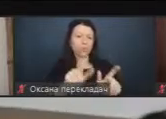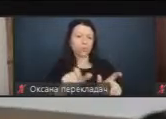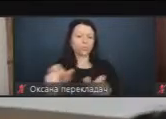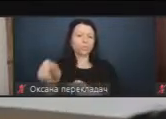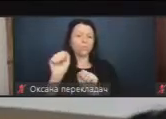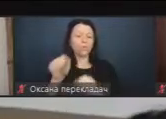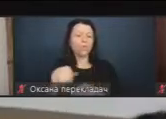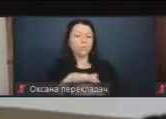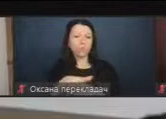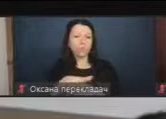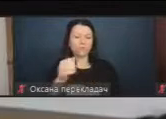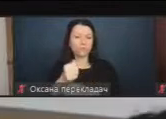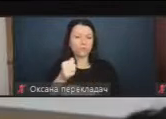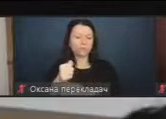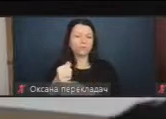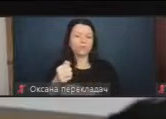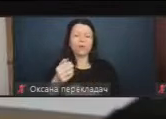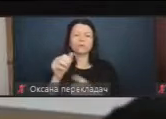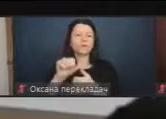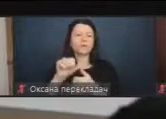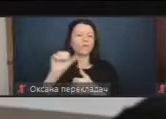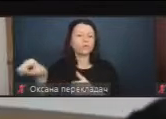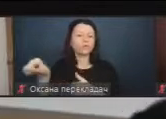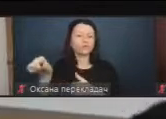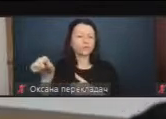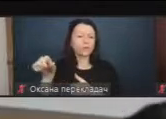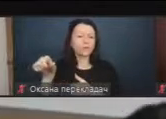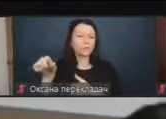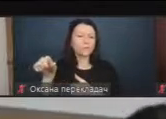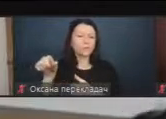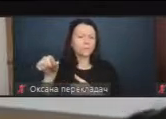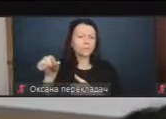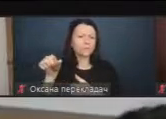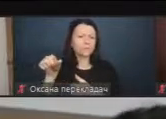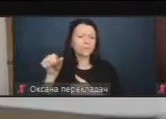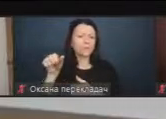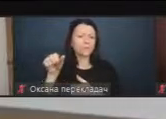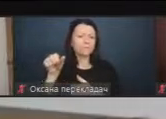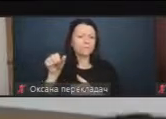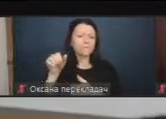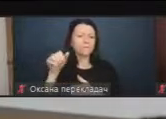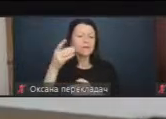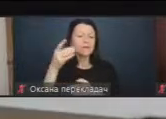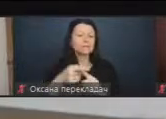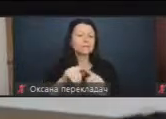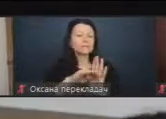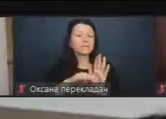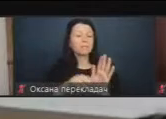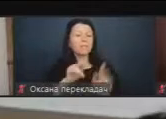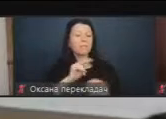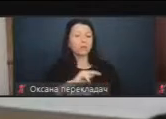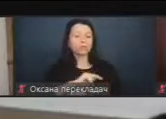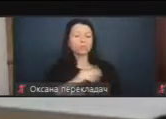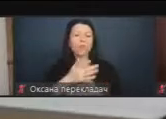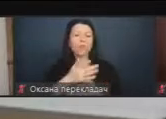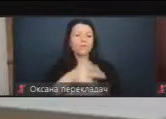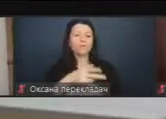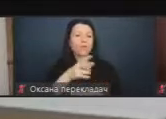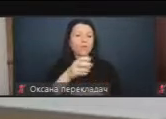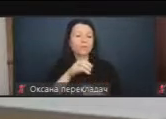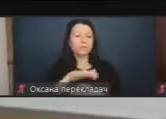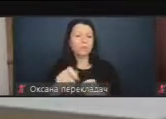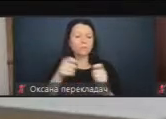isn't implemented 100% of the time. And in Cyprus, it's not the case. They have a different system for supporting